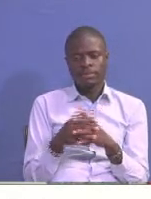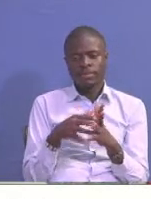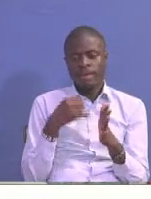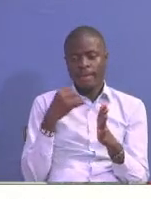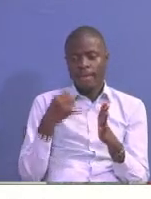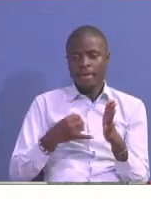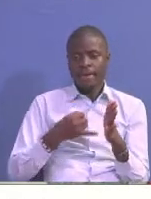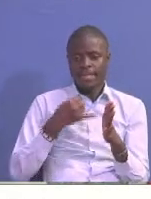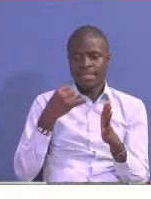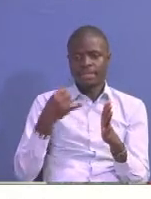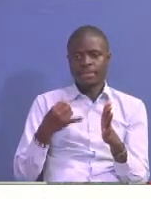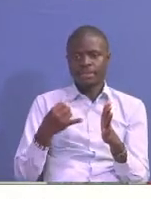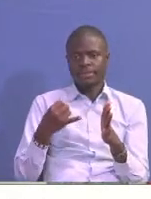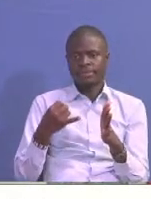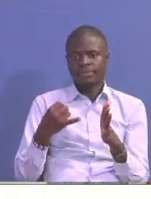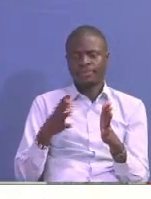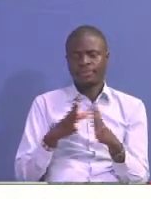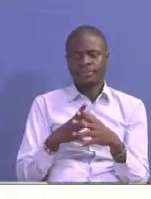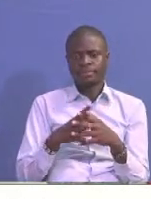Industry,